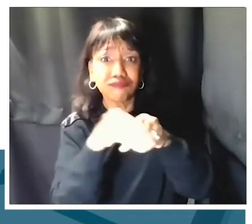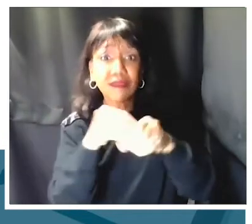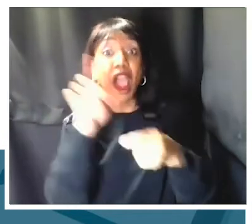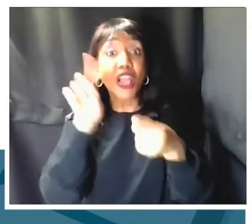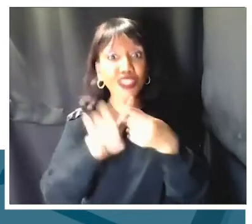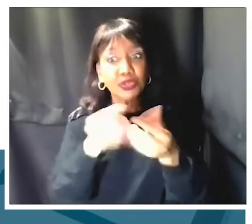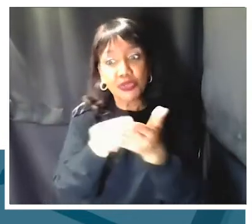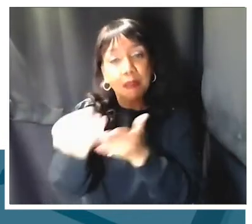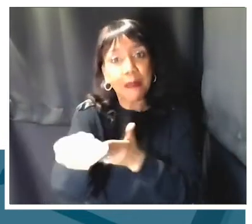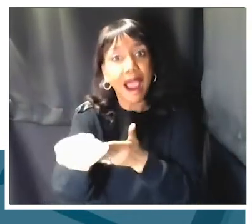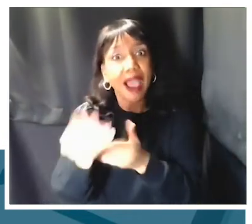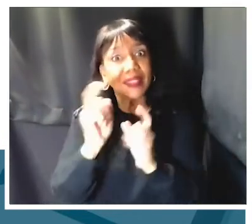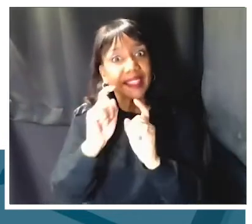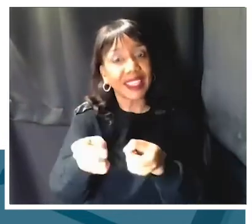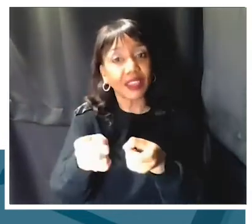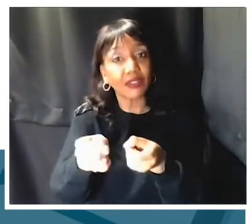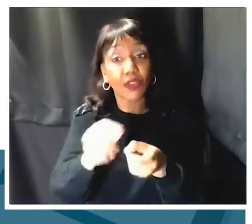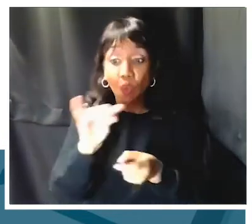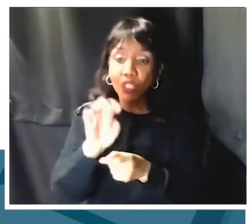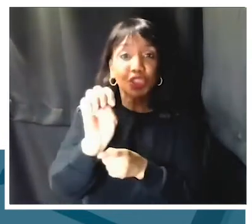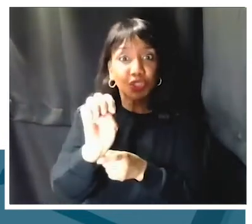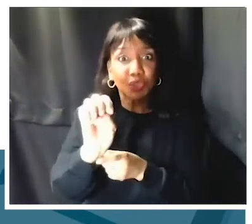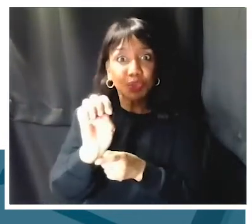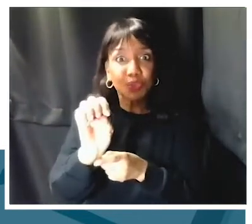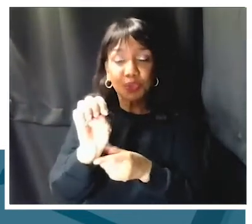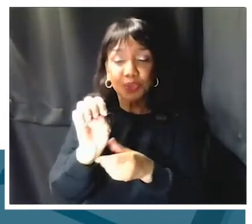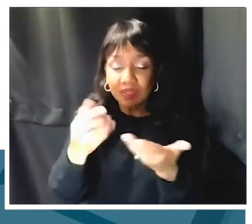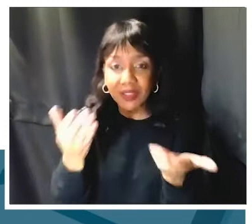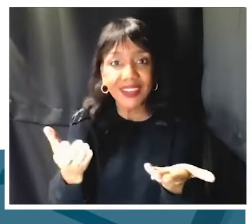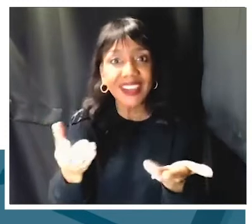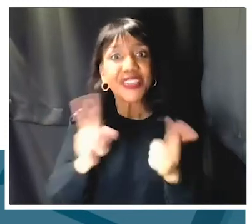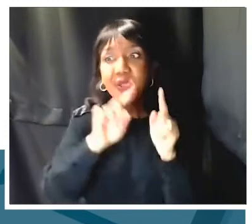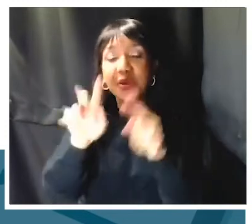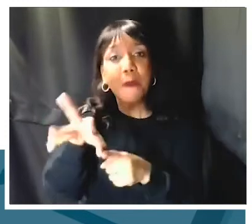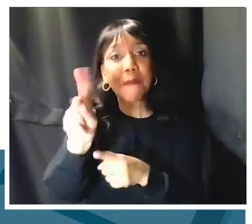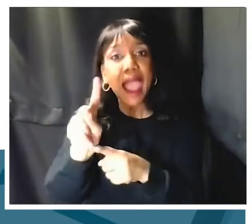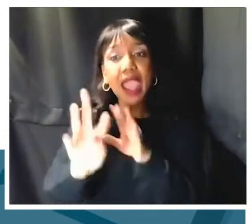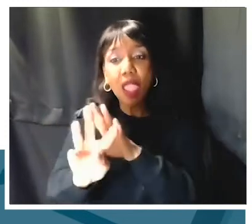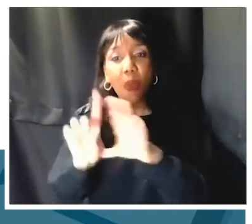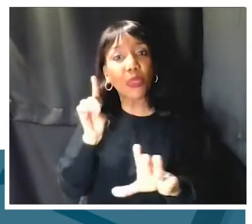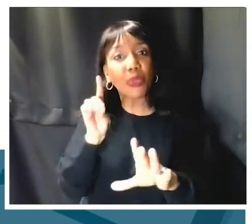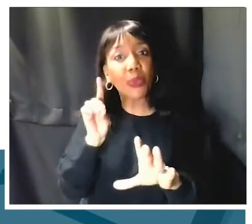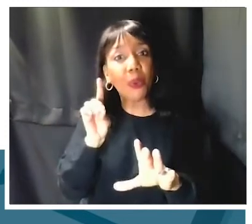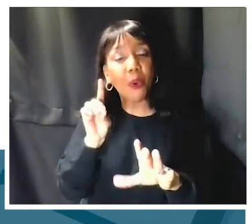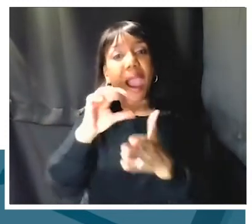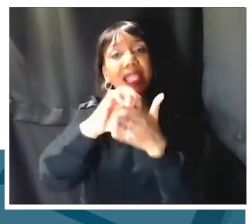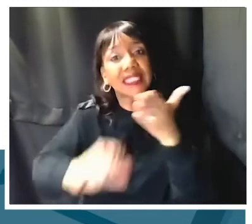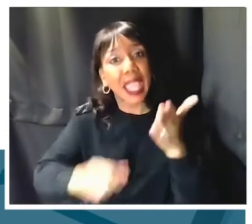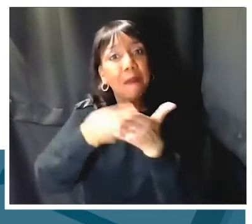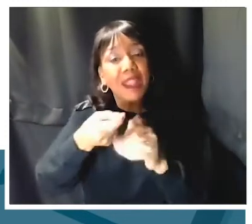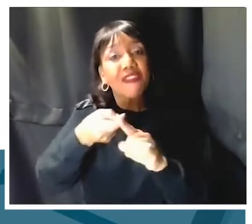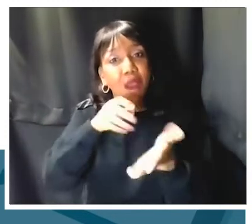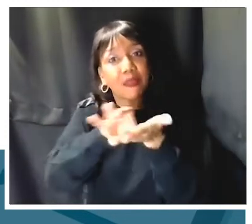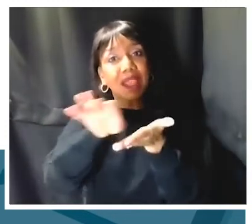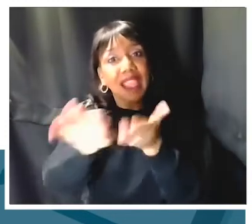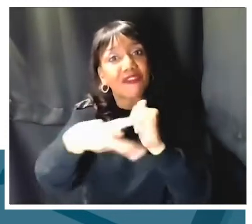to buy the gift. When June comes around, you can go to the bank and withdraw or take money